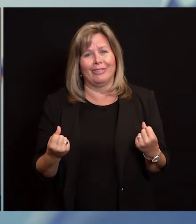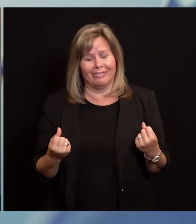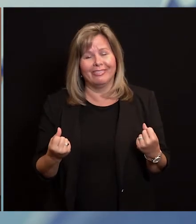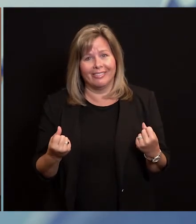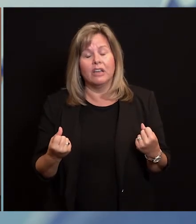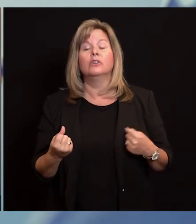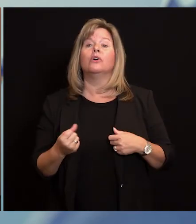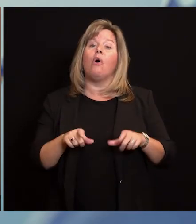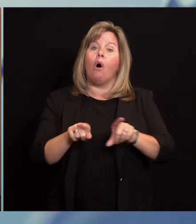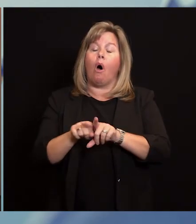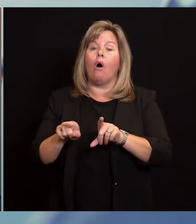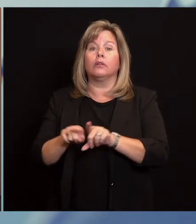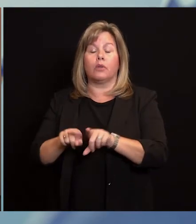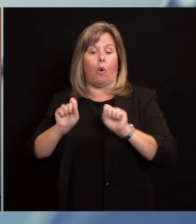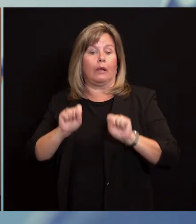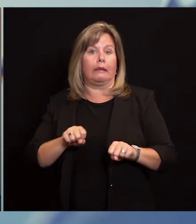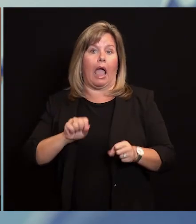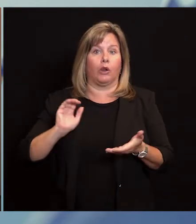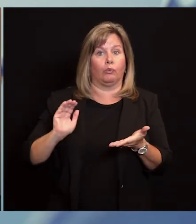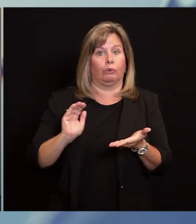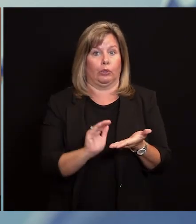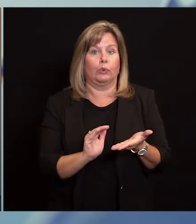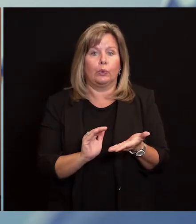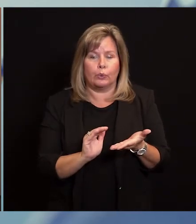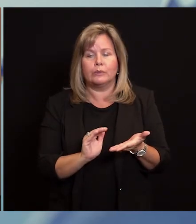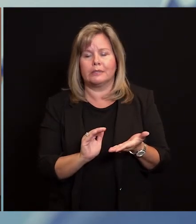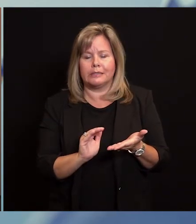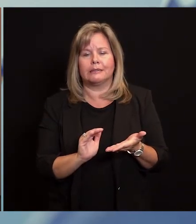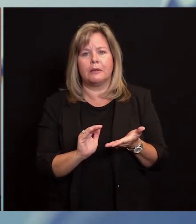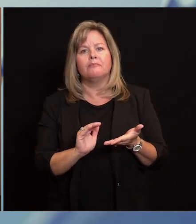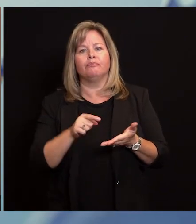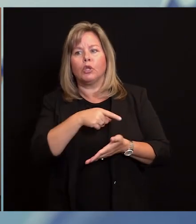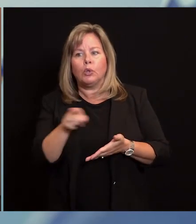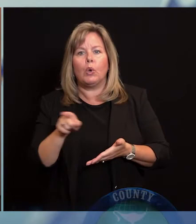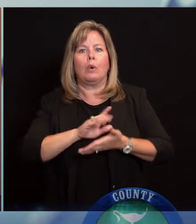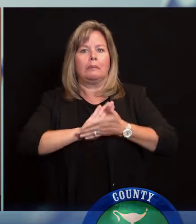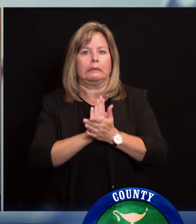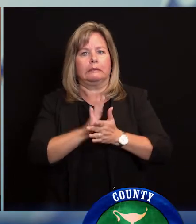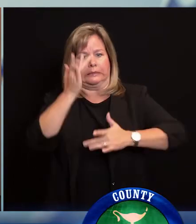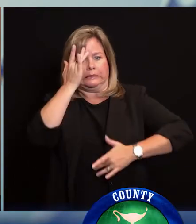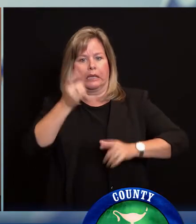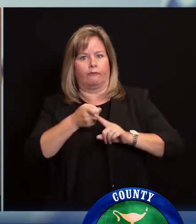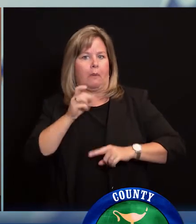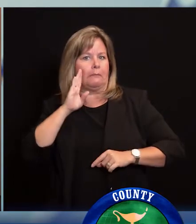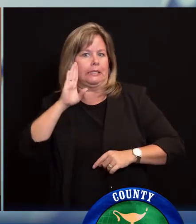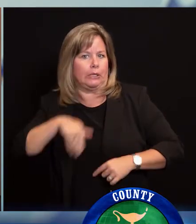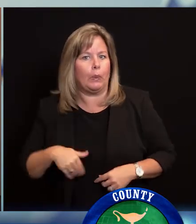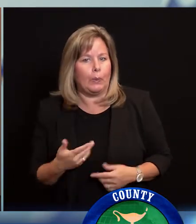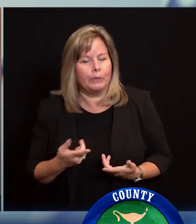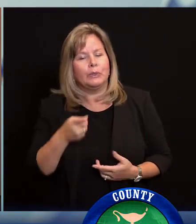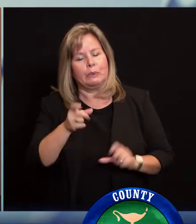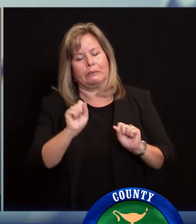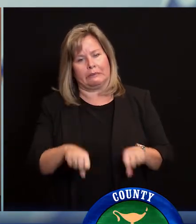help reduce the risk of you or a loved one getting West Nile virus or triple E. Do those